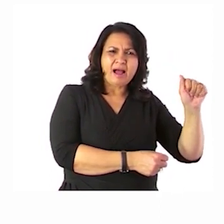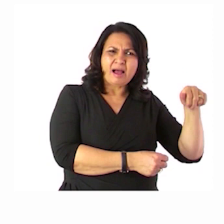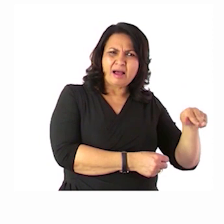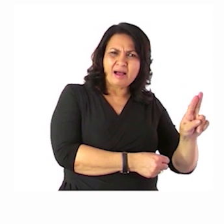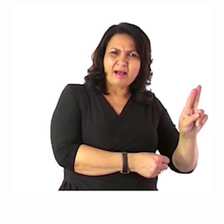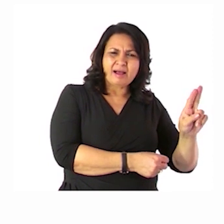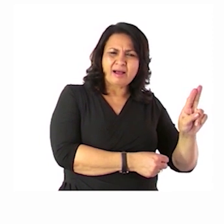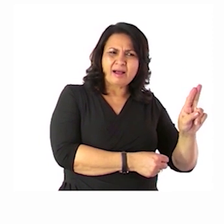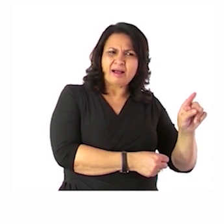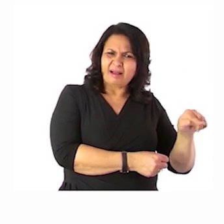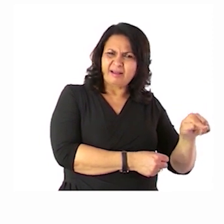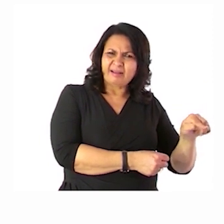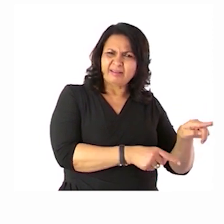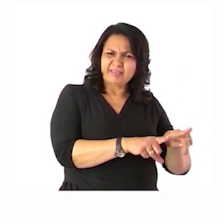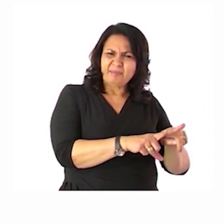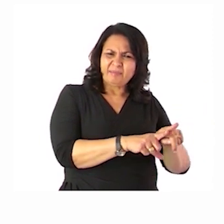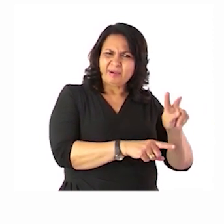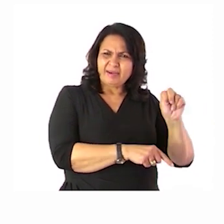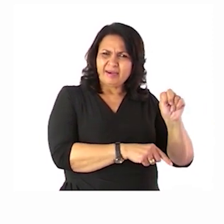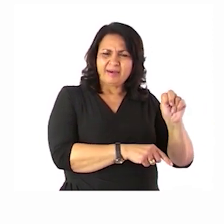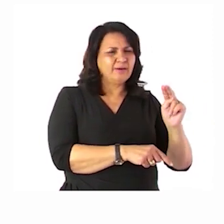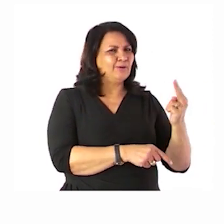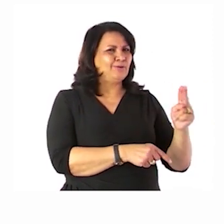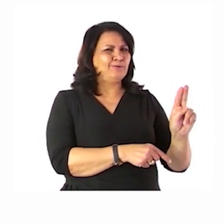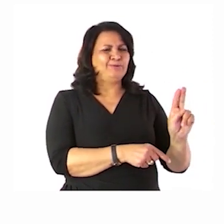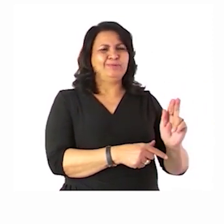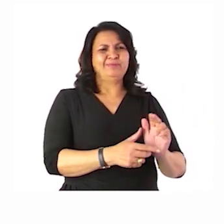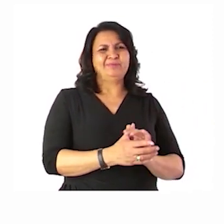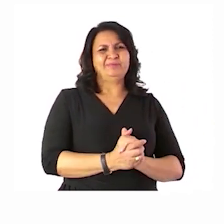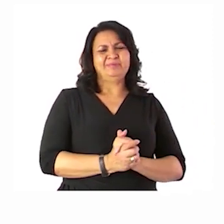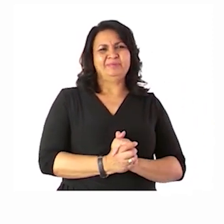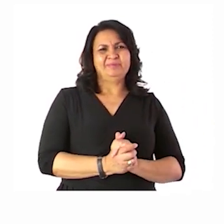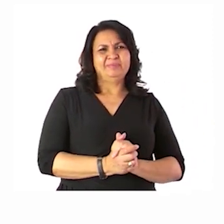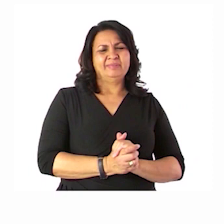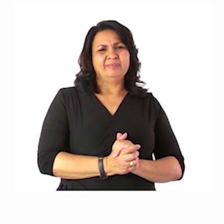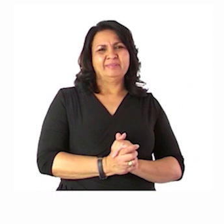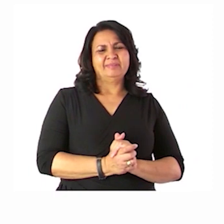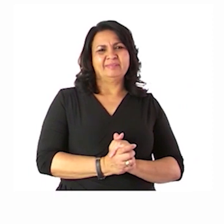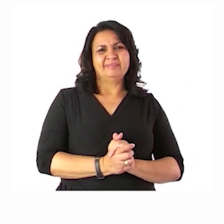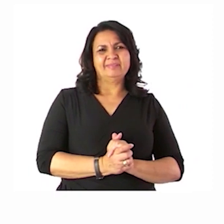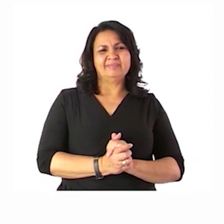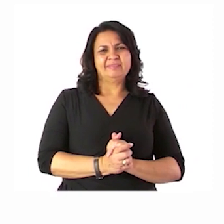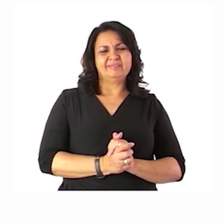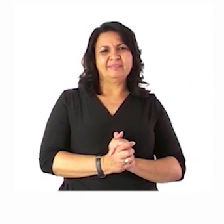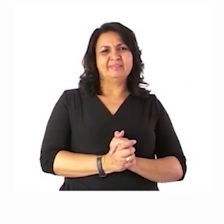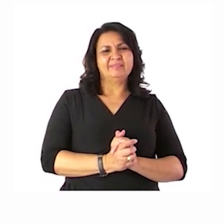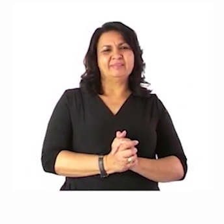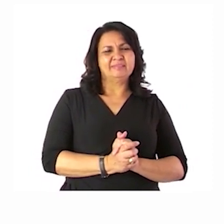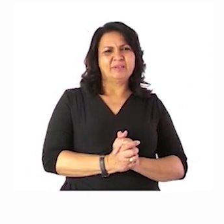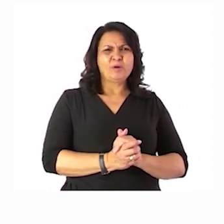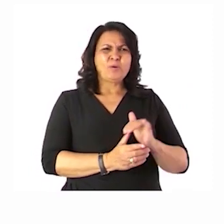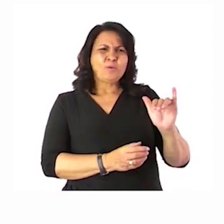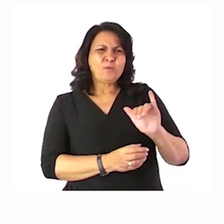So you need to find out which one is the beginning sound and which letter sounds the same so that